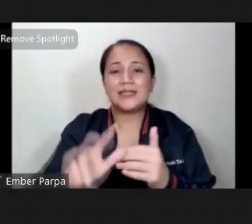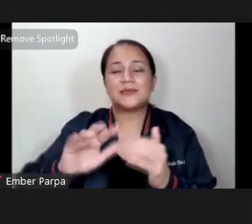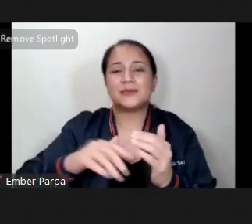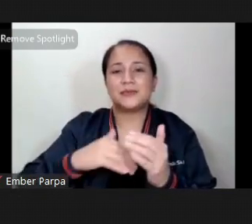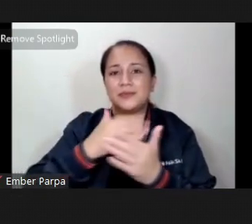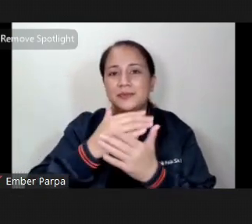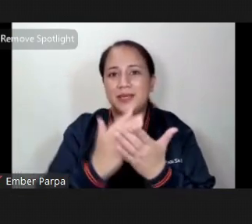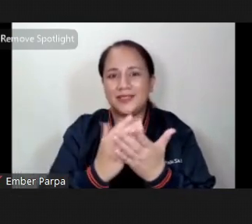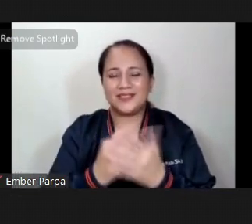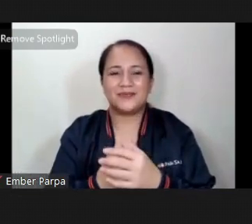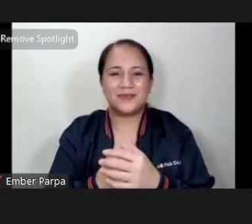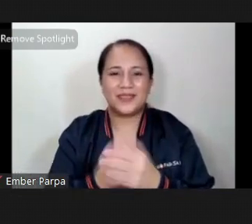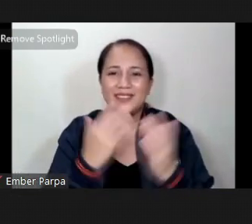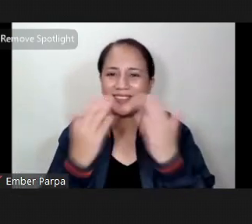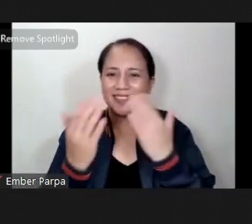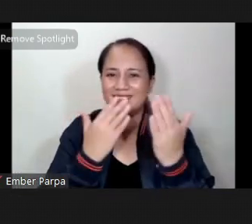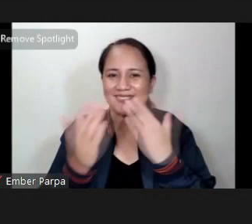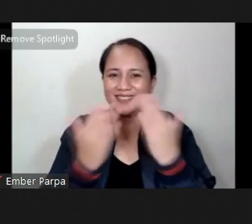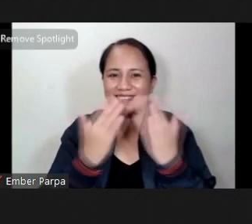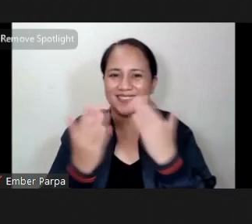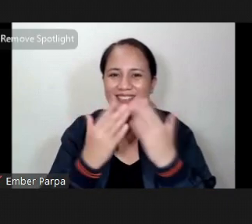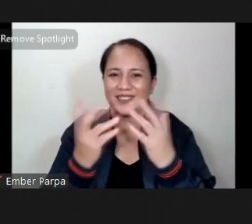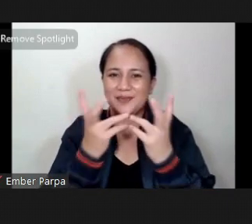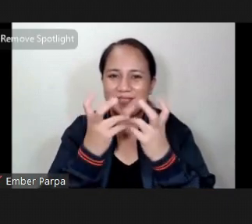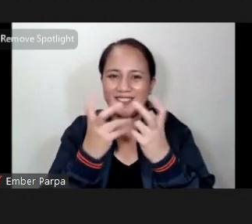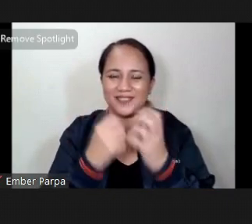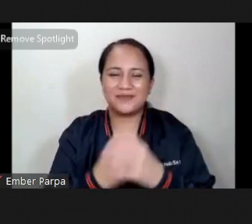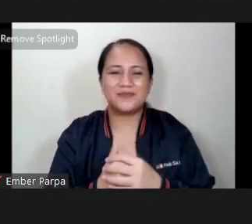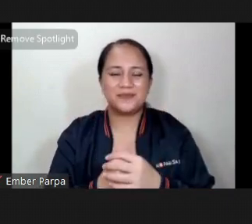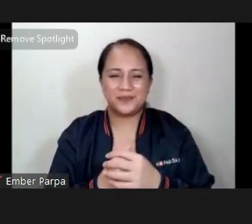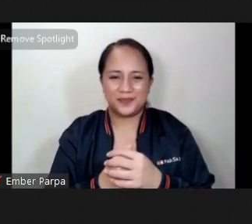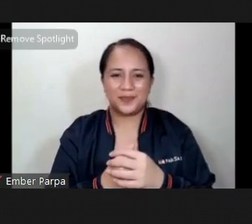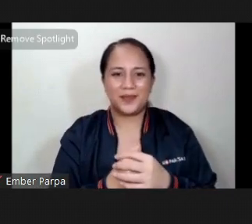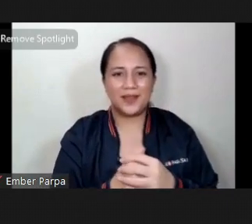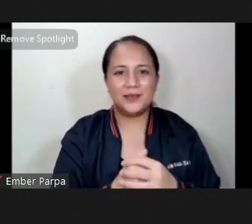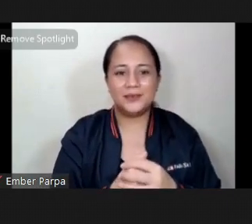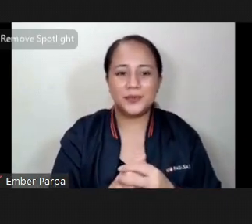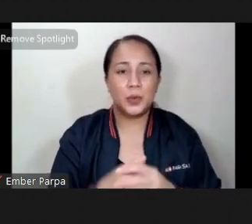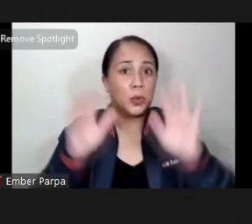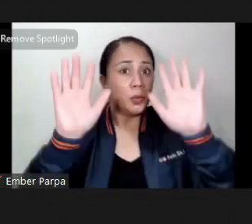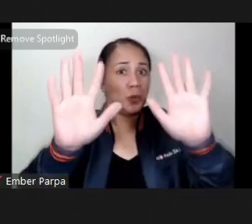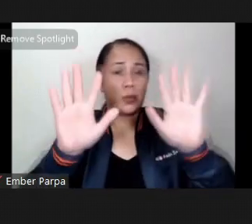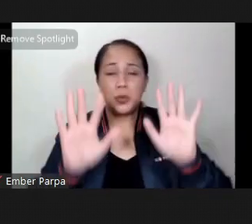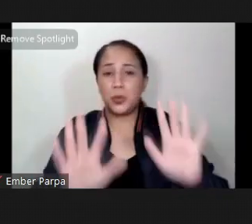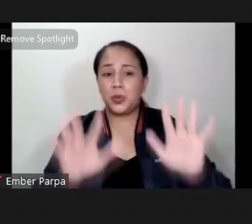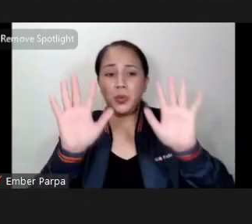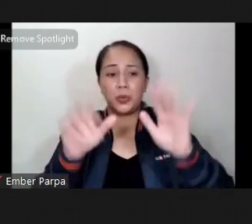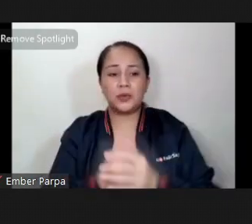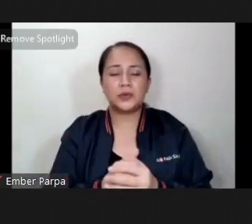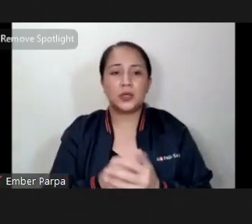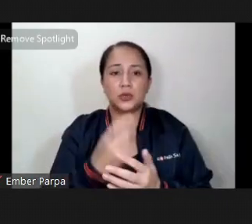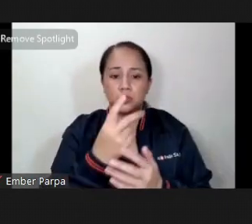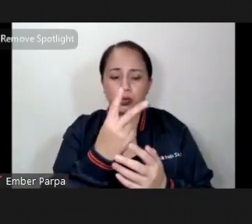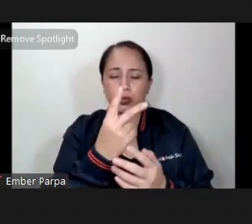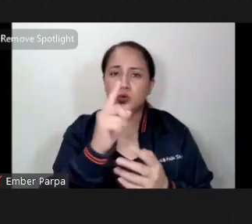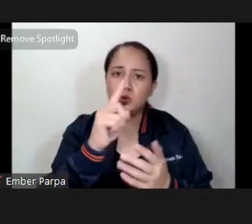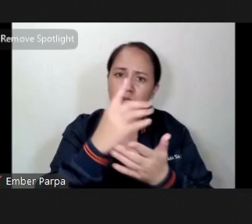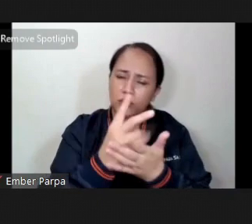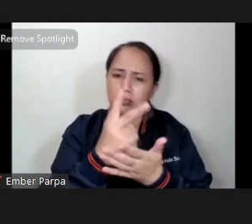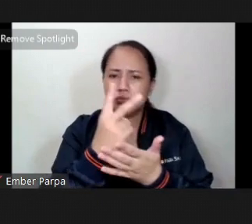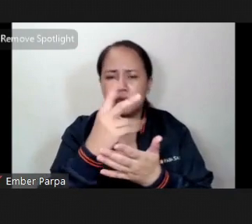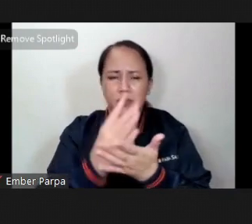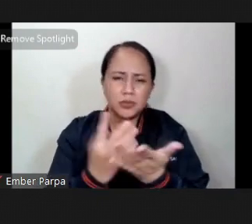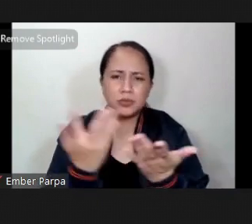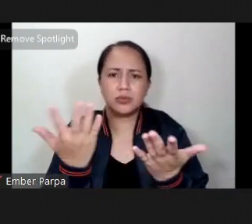nating component. Maraming salamat po sa inyong pakikinig. Wow! The first two components pretty much cover